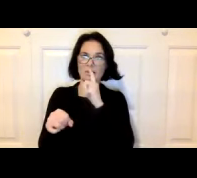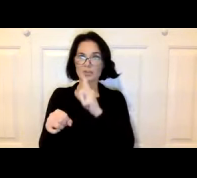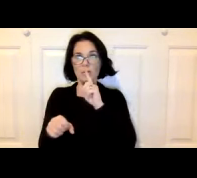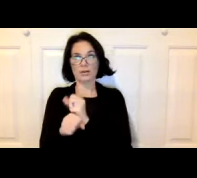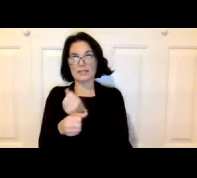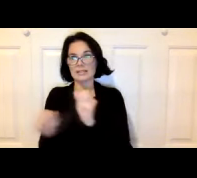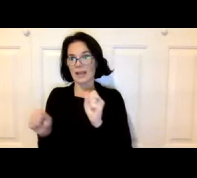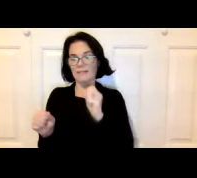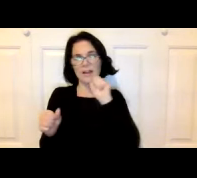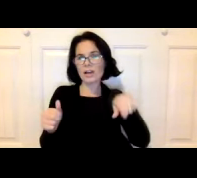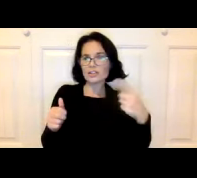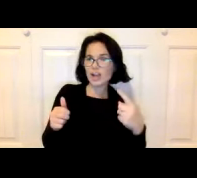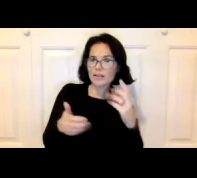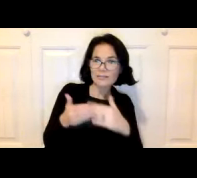3.